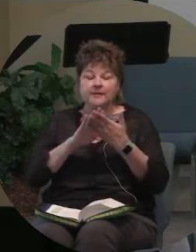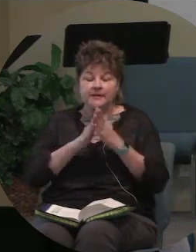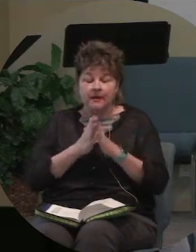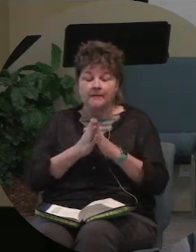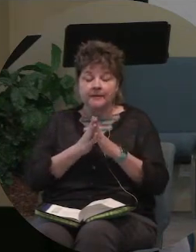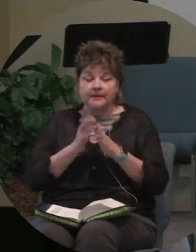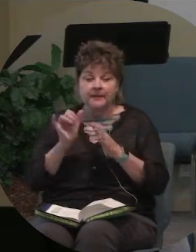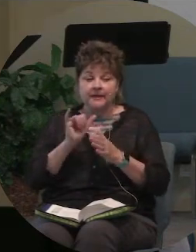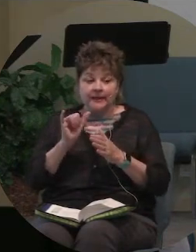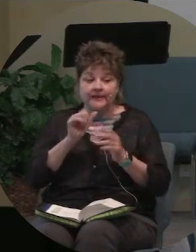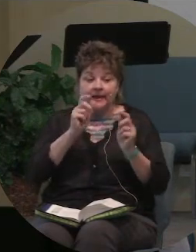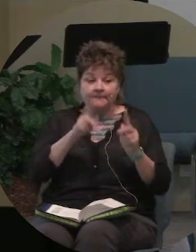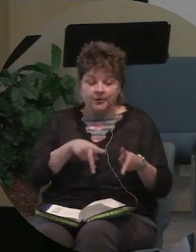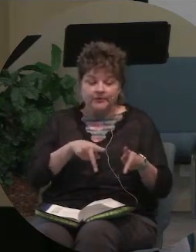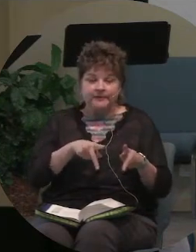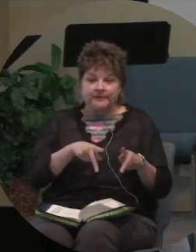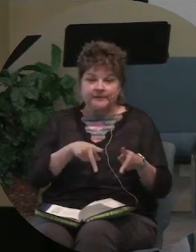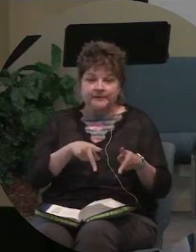that person